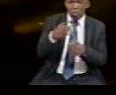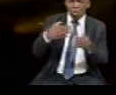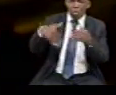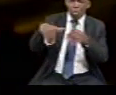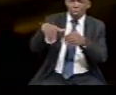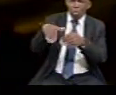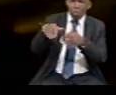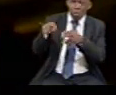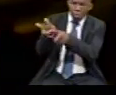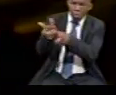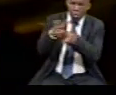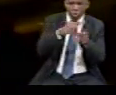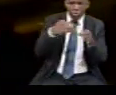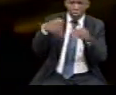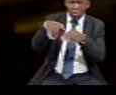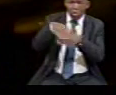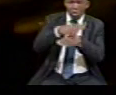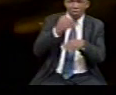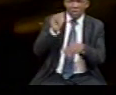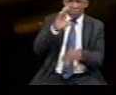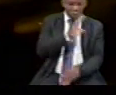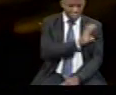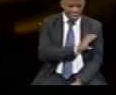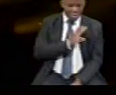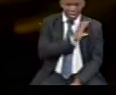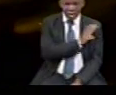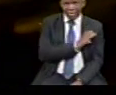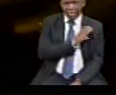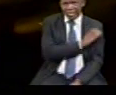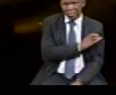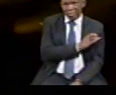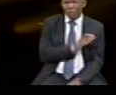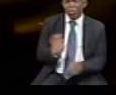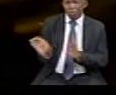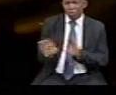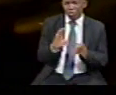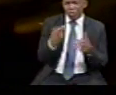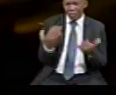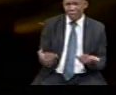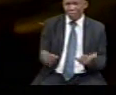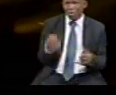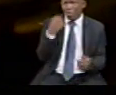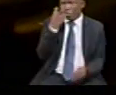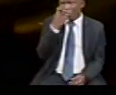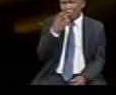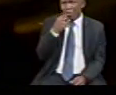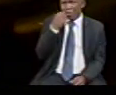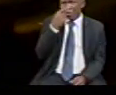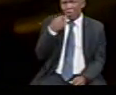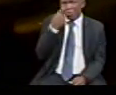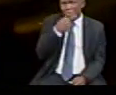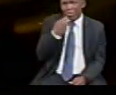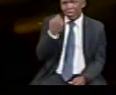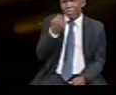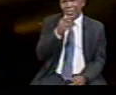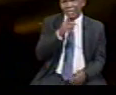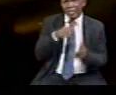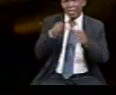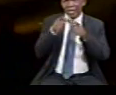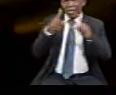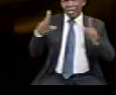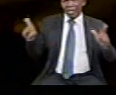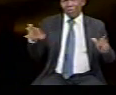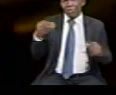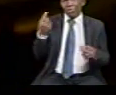Do you speak the language of the world now? Do you speak over the language of the world? Watch over your language. Watch over your heart. What